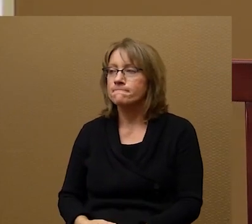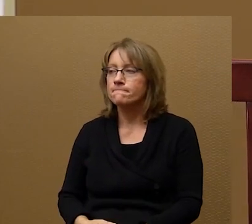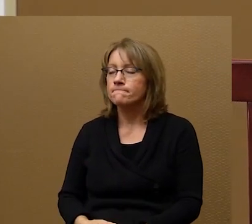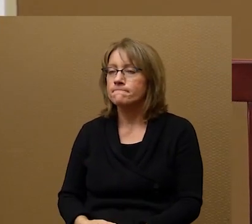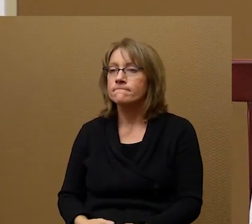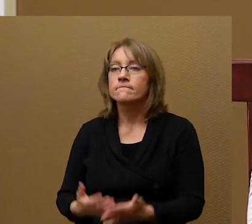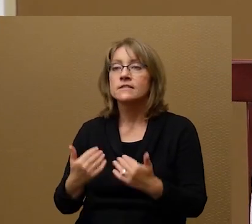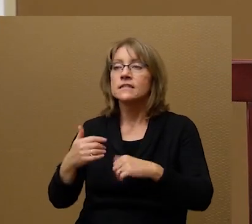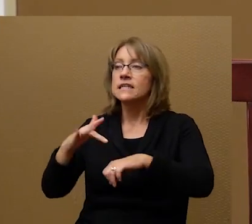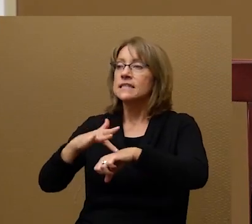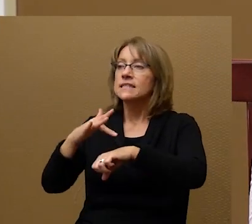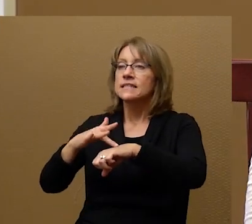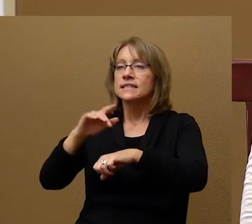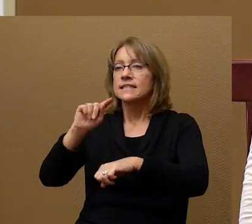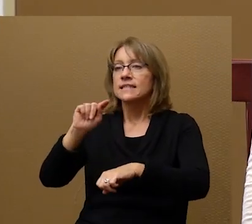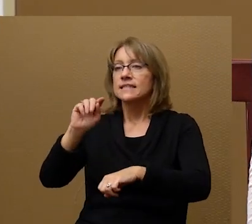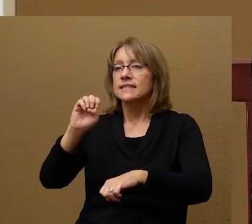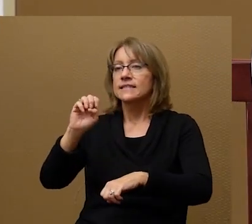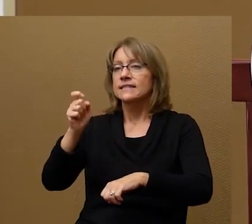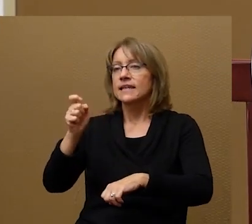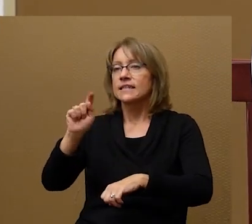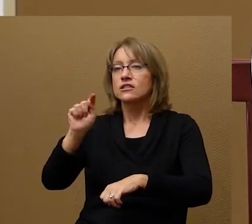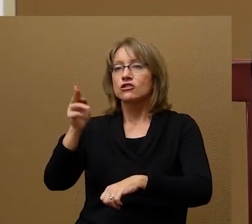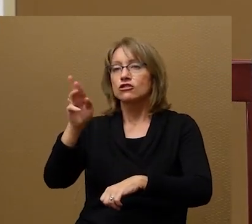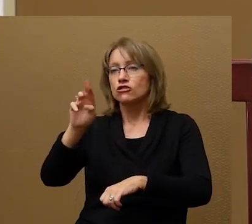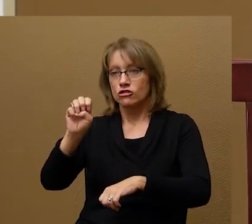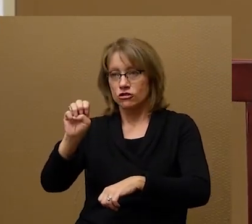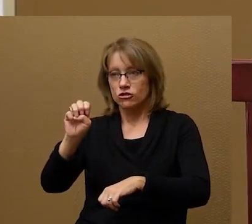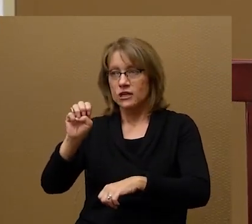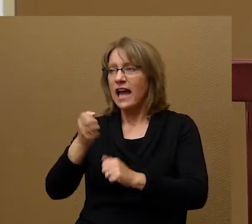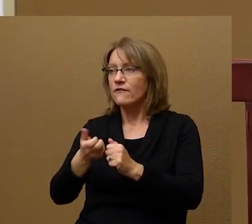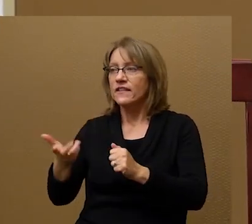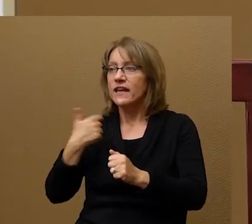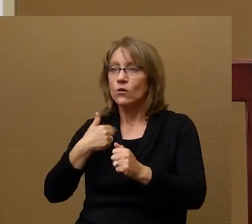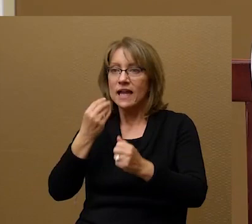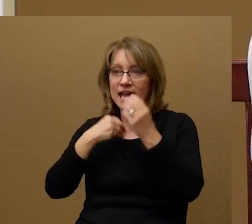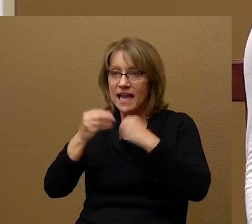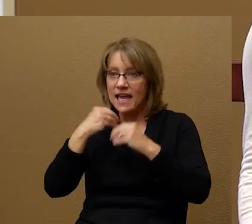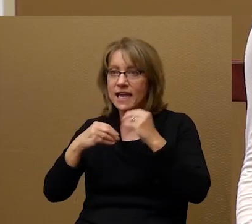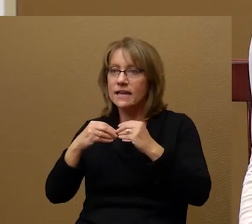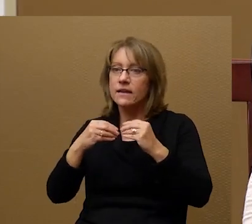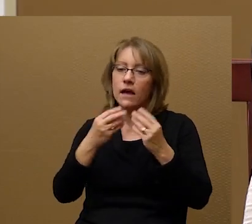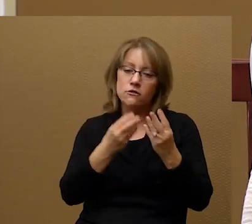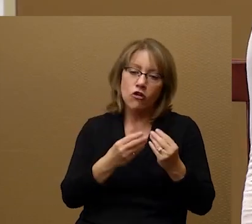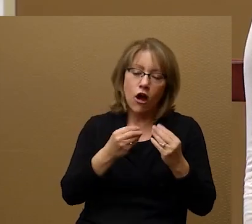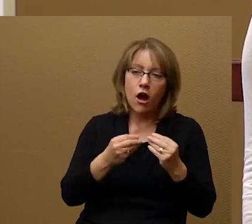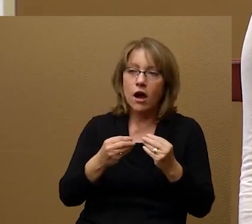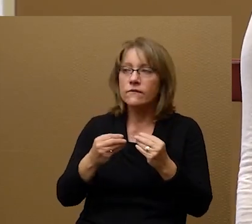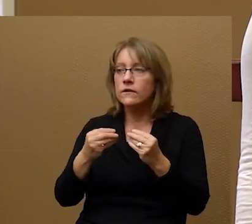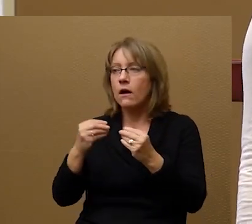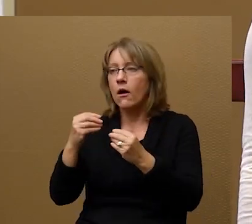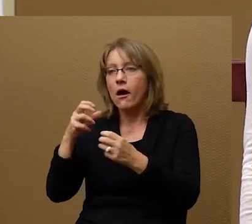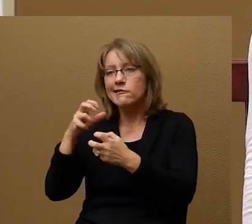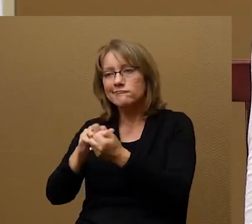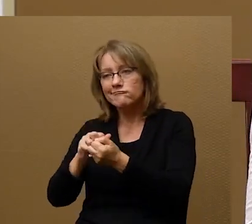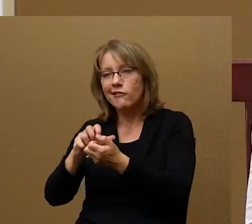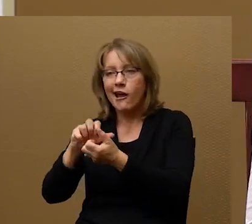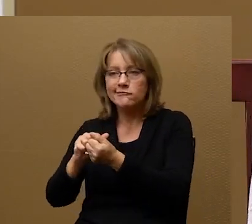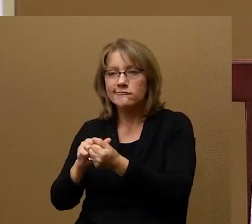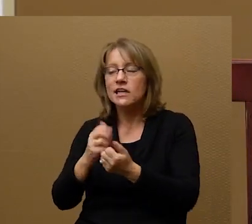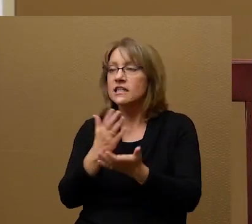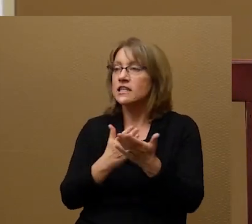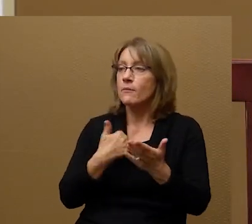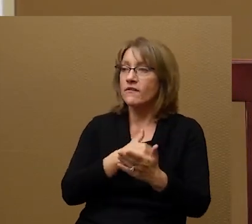Also textures. Lots of things that we eat have a ton of textures. Some of us like to eat applesauce, some of